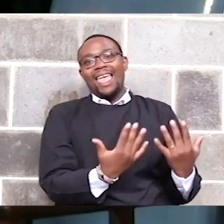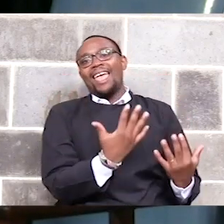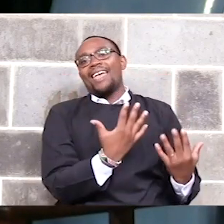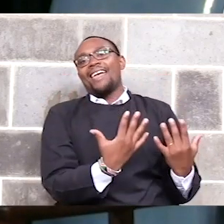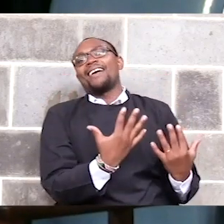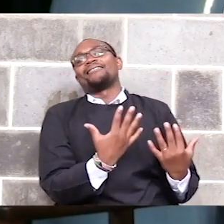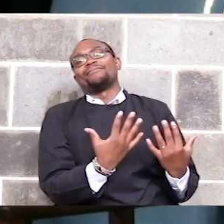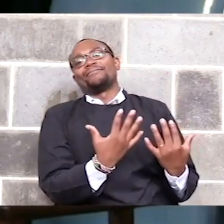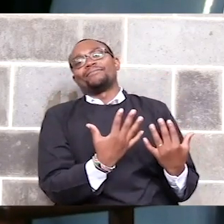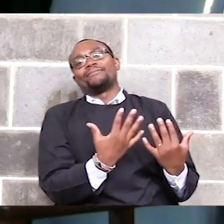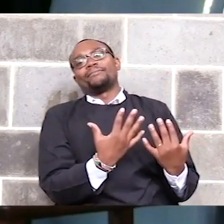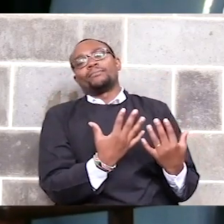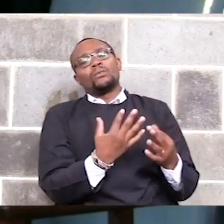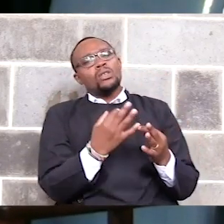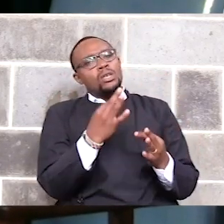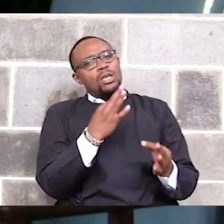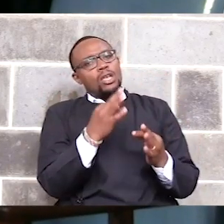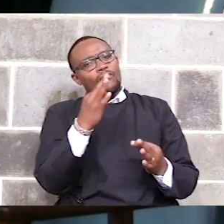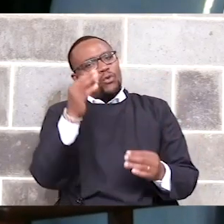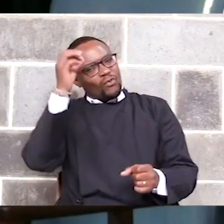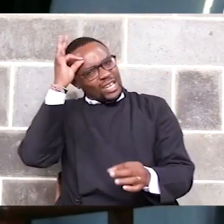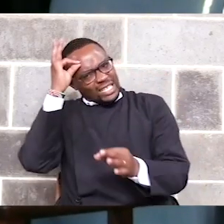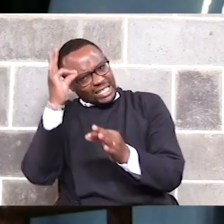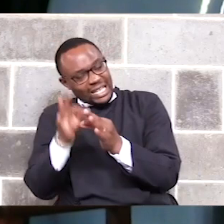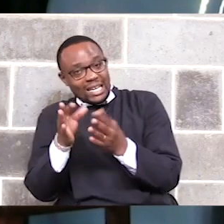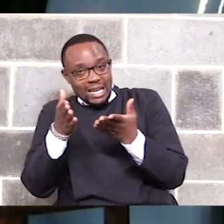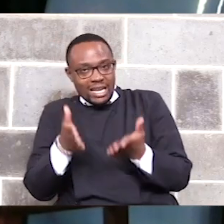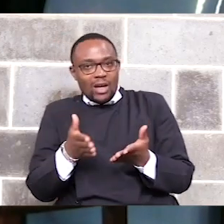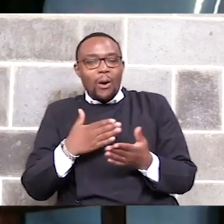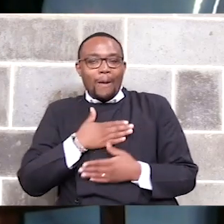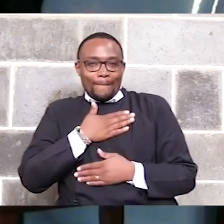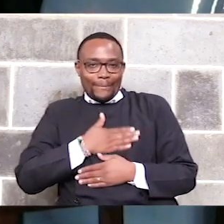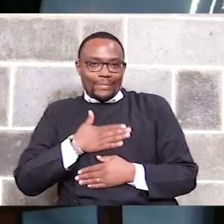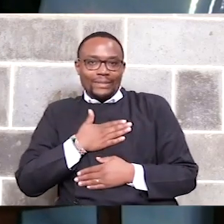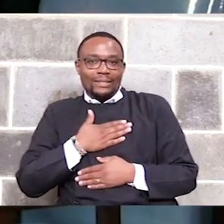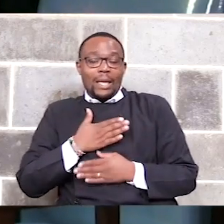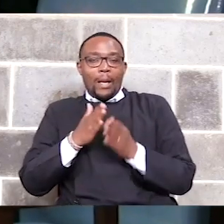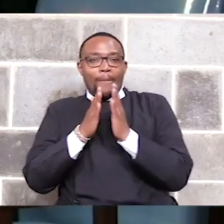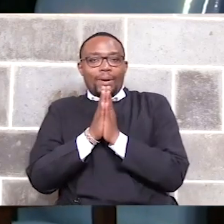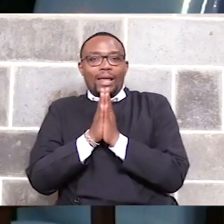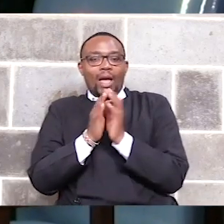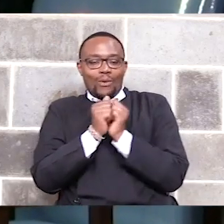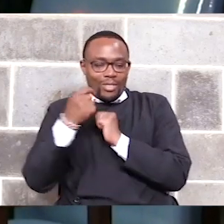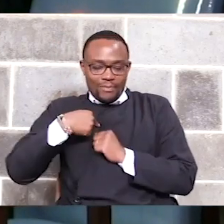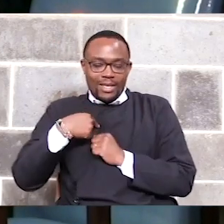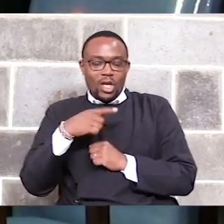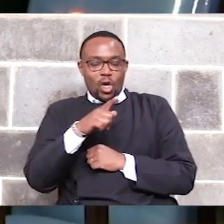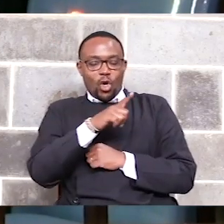hell. If you you're making that decision, kindly repeat this prayer after me. Say, Lord Jesus,